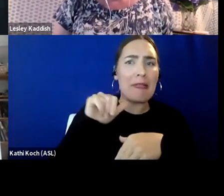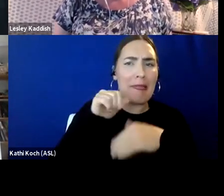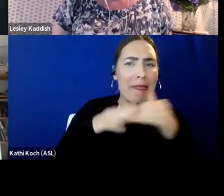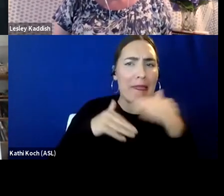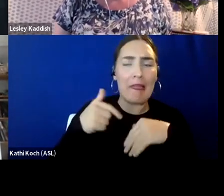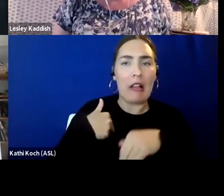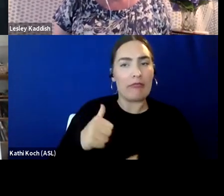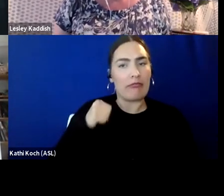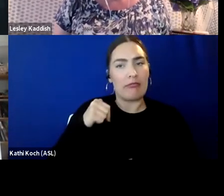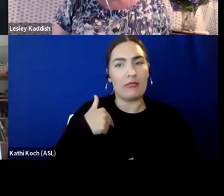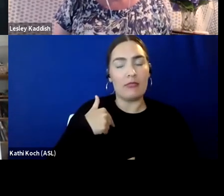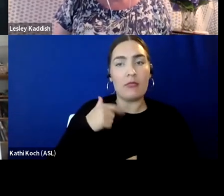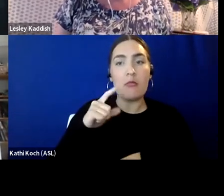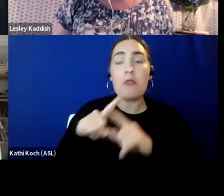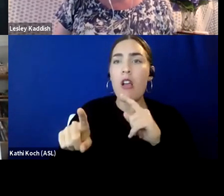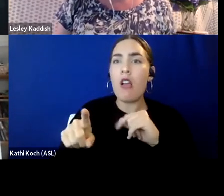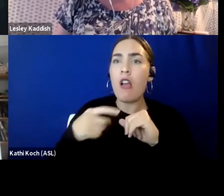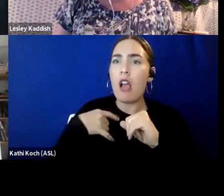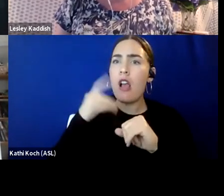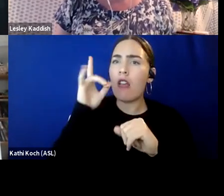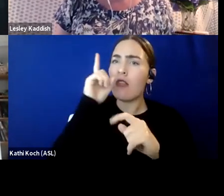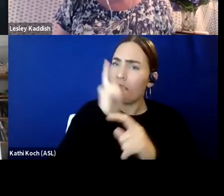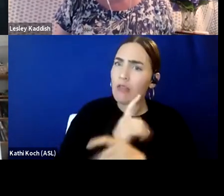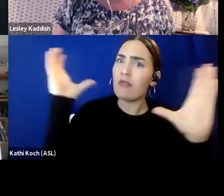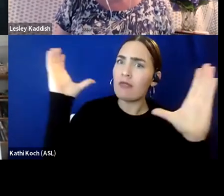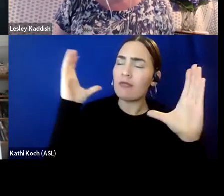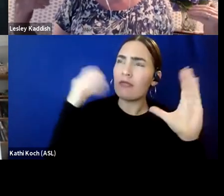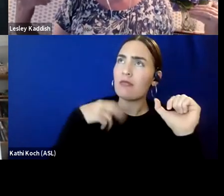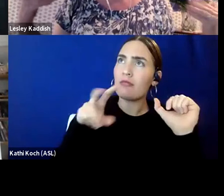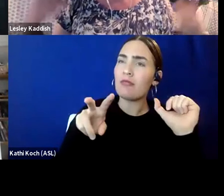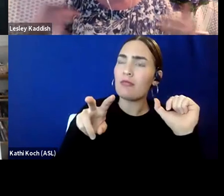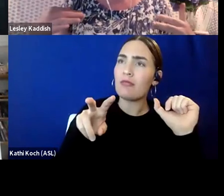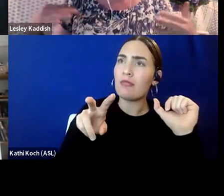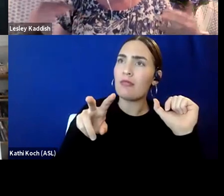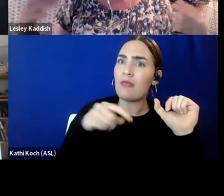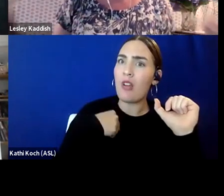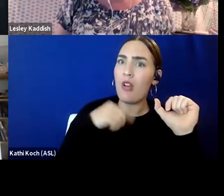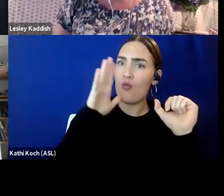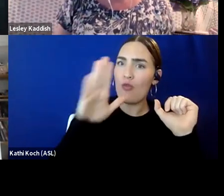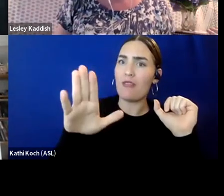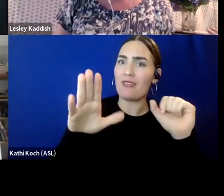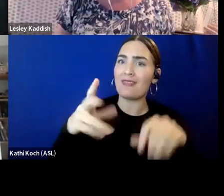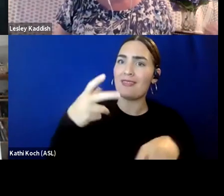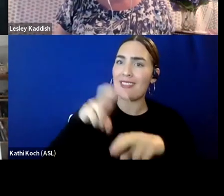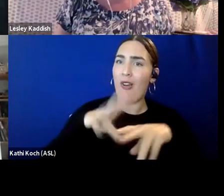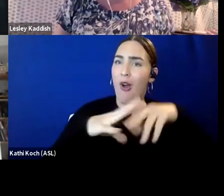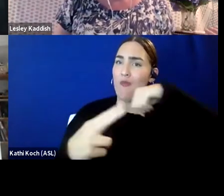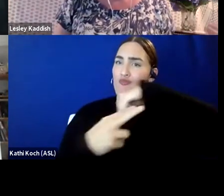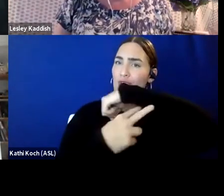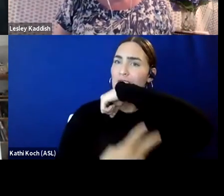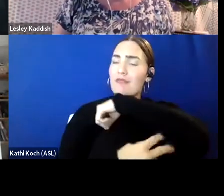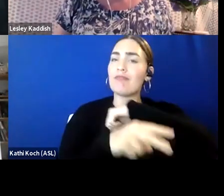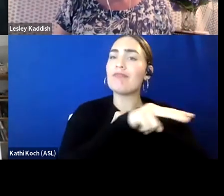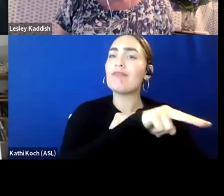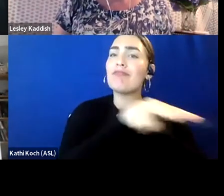But I immediately pictured that I was going to be sitting on the bridge over the Mississippi River